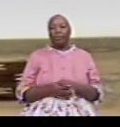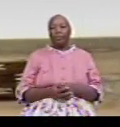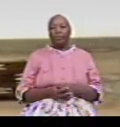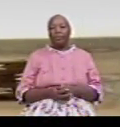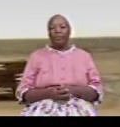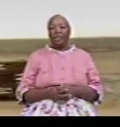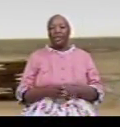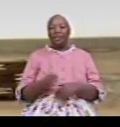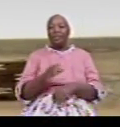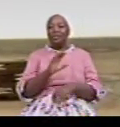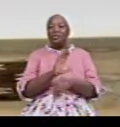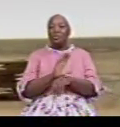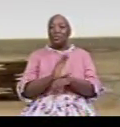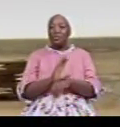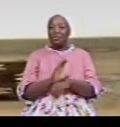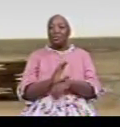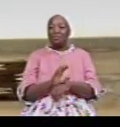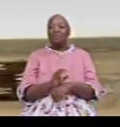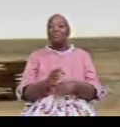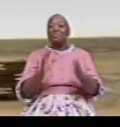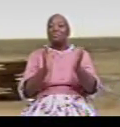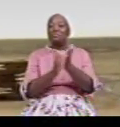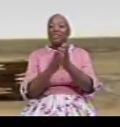Church, I said, praise the Lord.